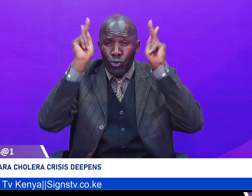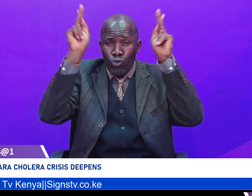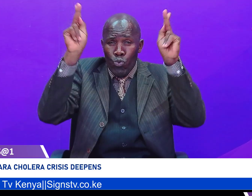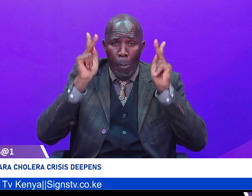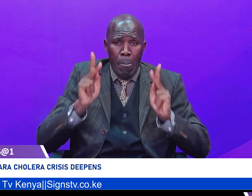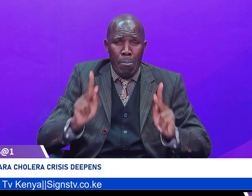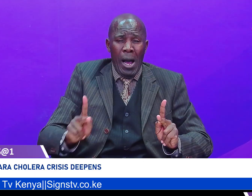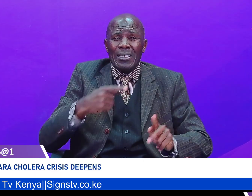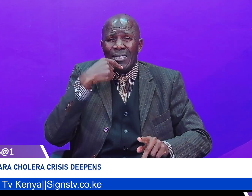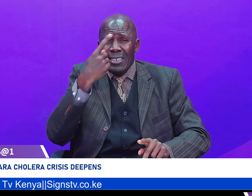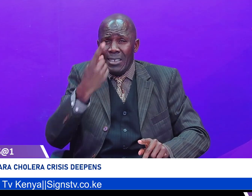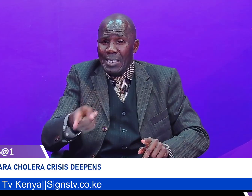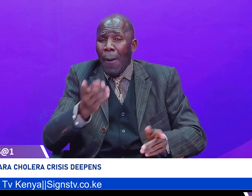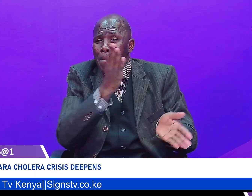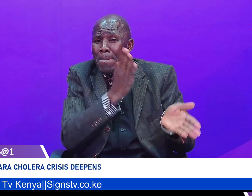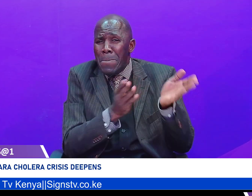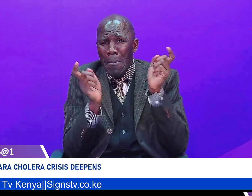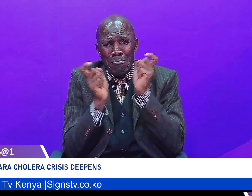for urgent analysis.